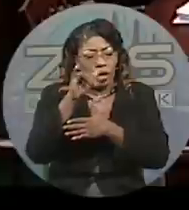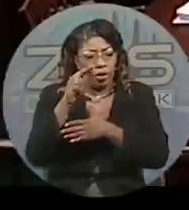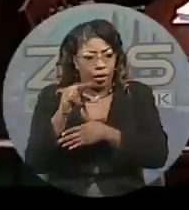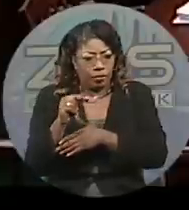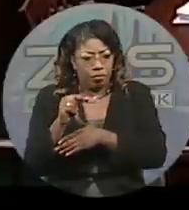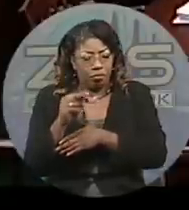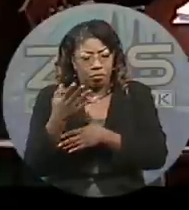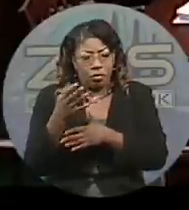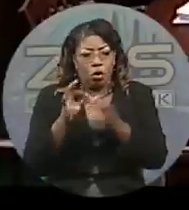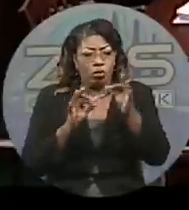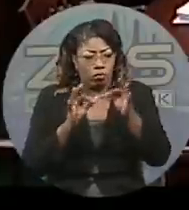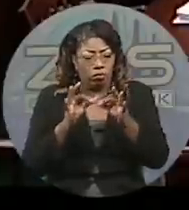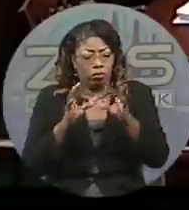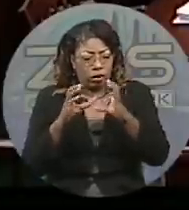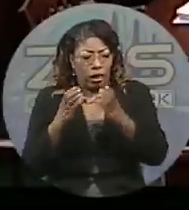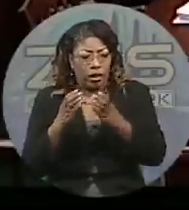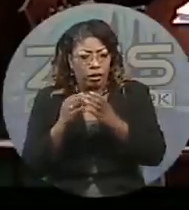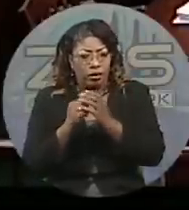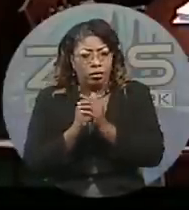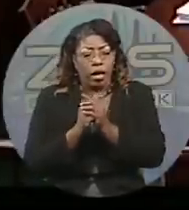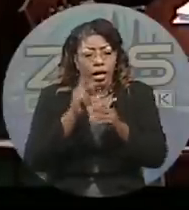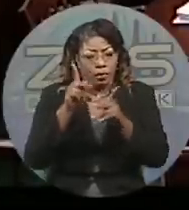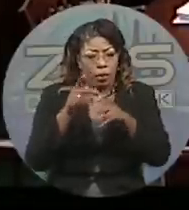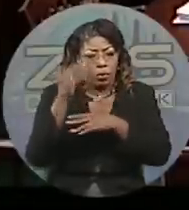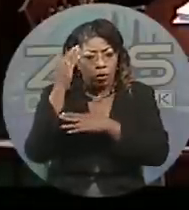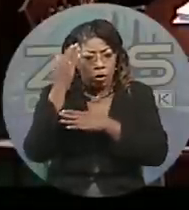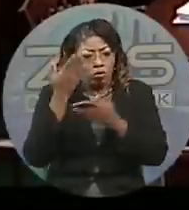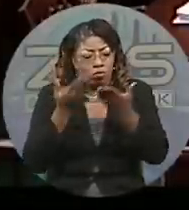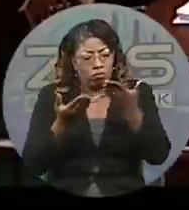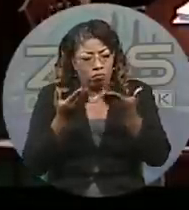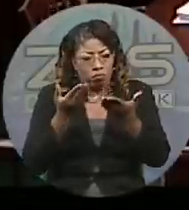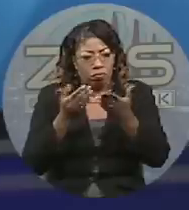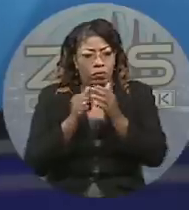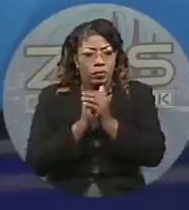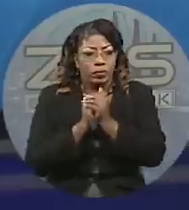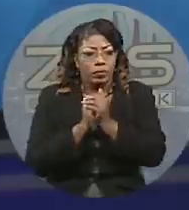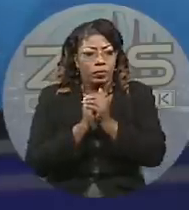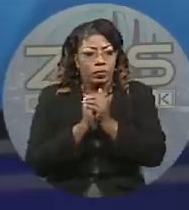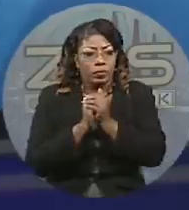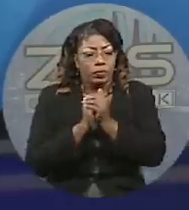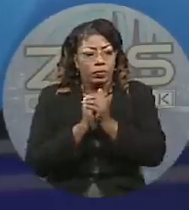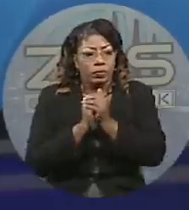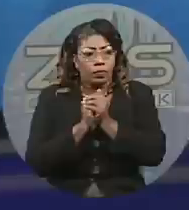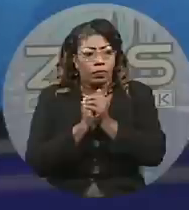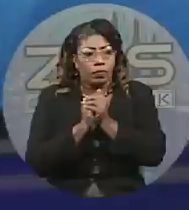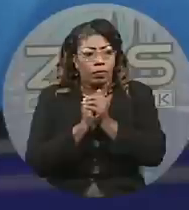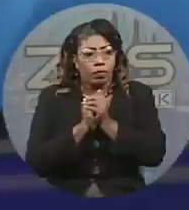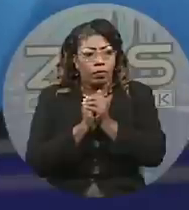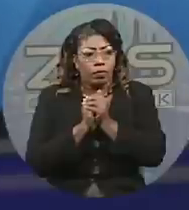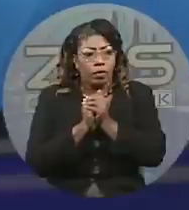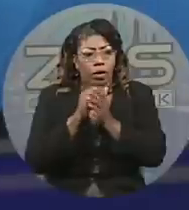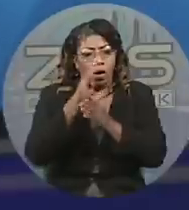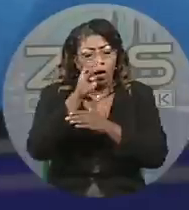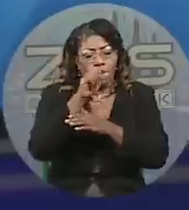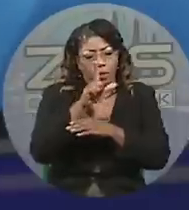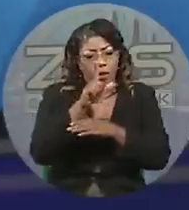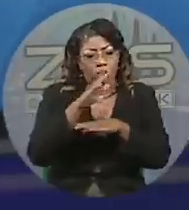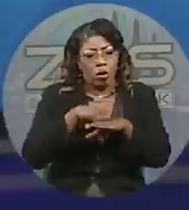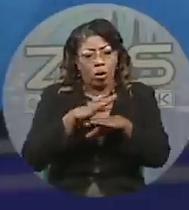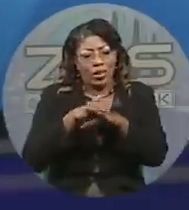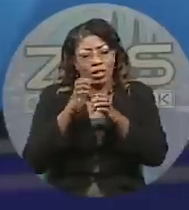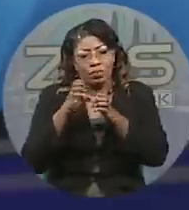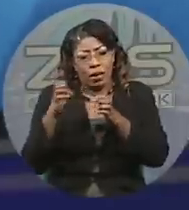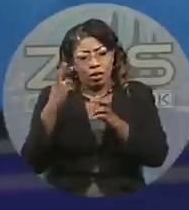public. Janae Noel Ferguson, ZNS Network News. The compendium of bills aimed at expanding